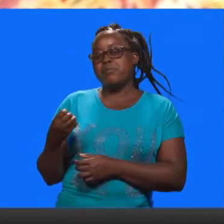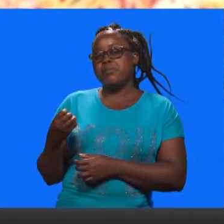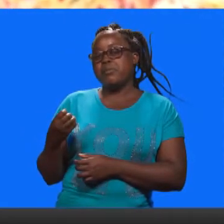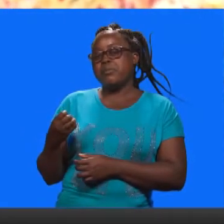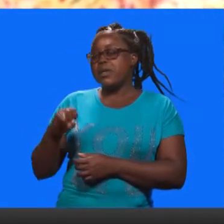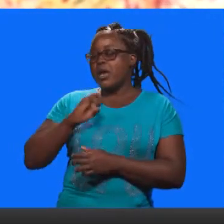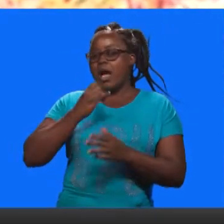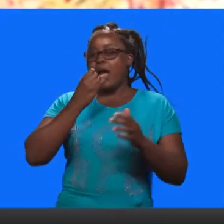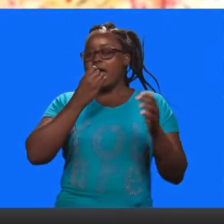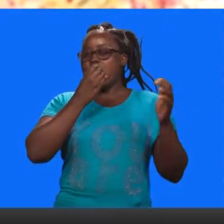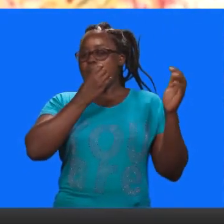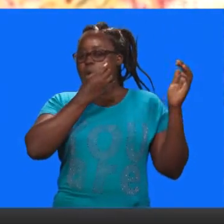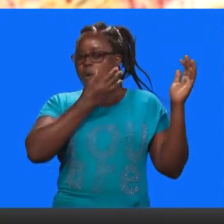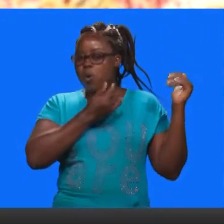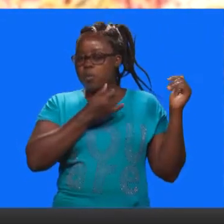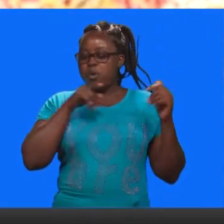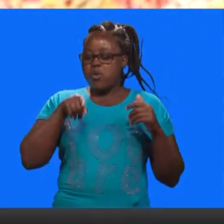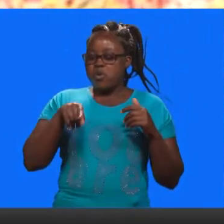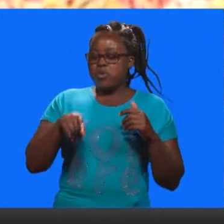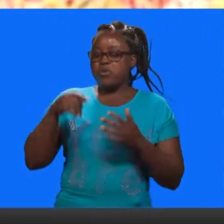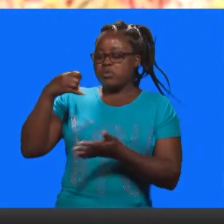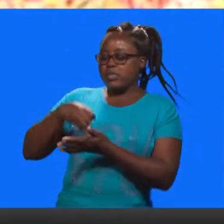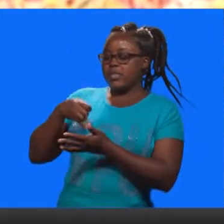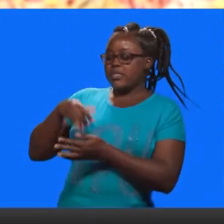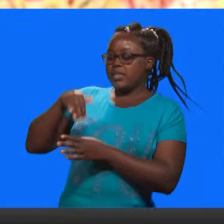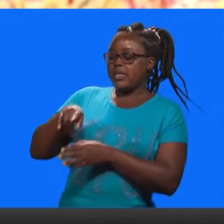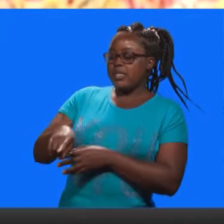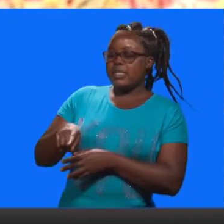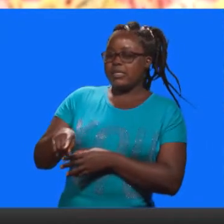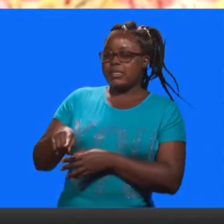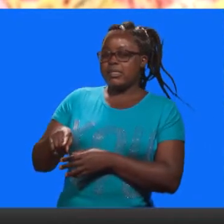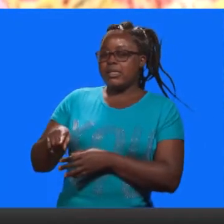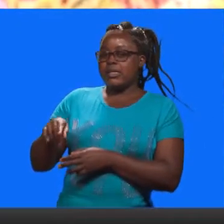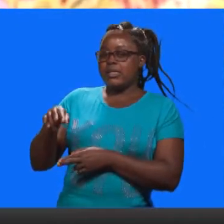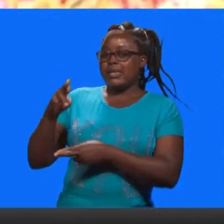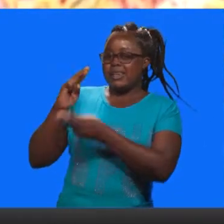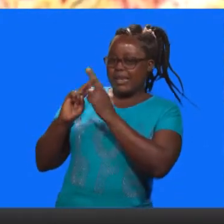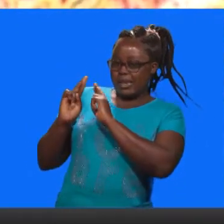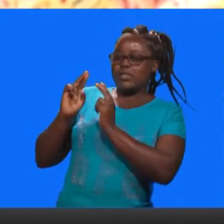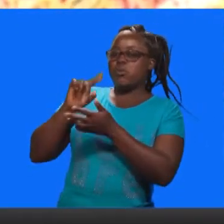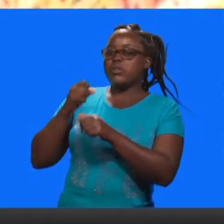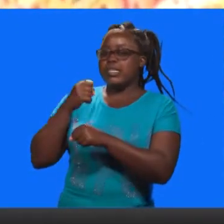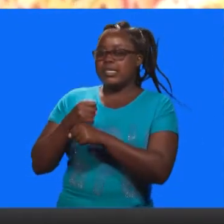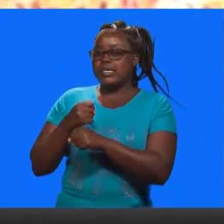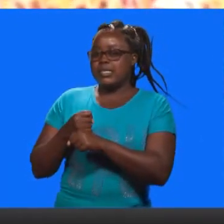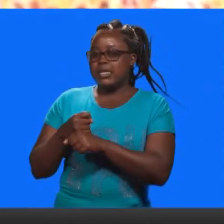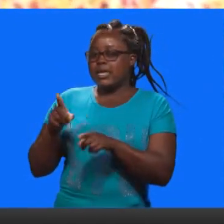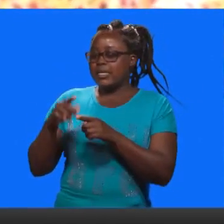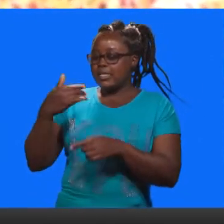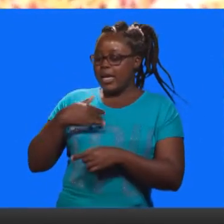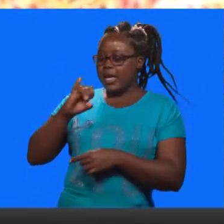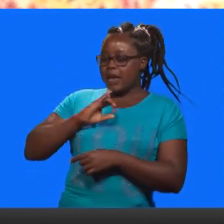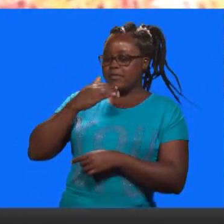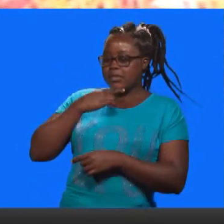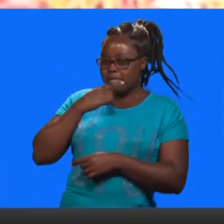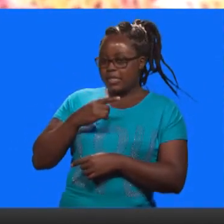I hope those who engaged in this exercise regret what they did. And as I have said,